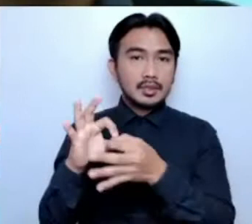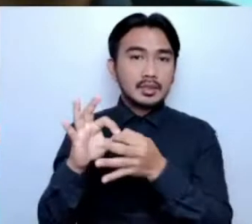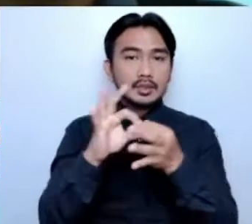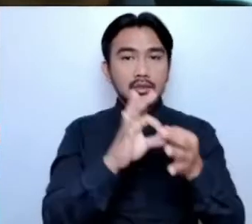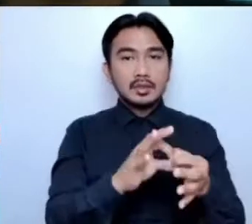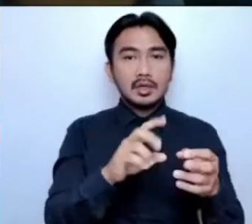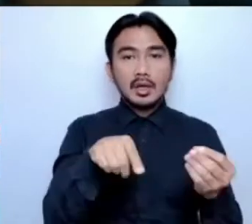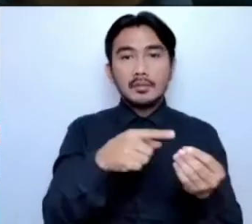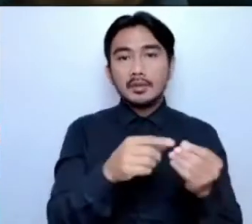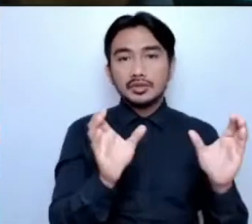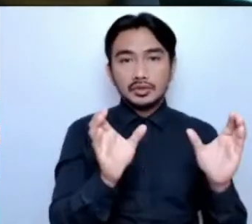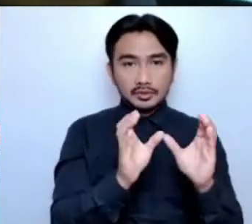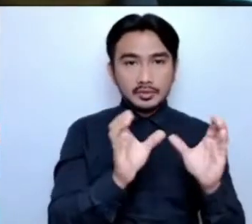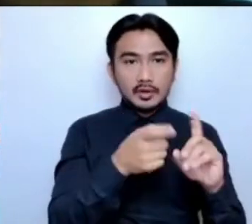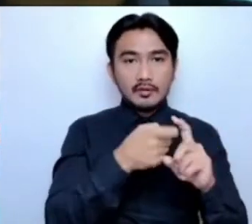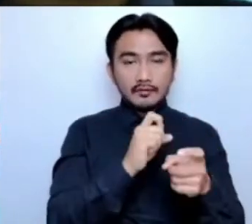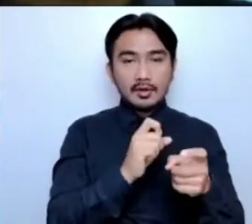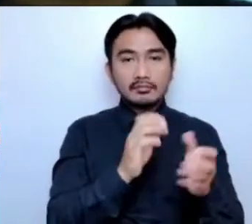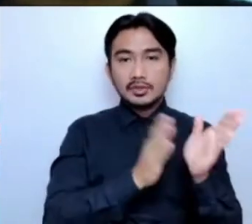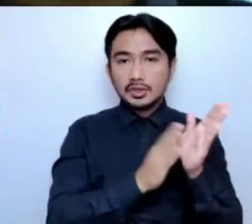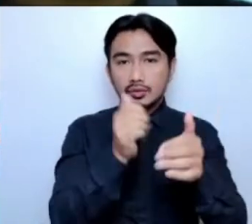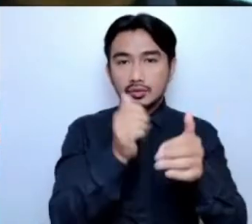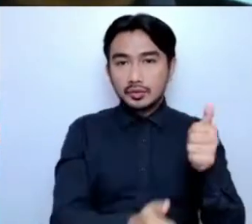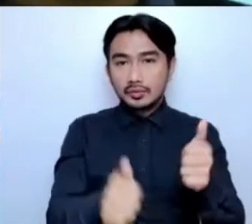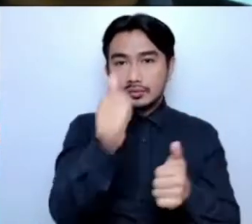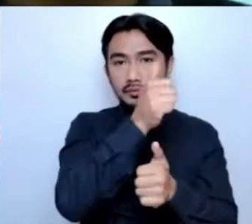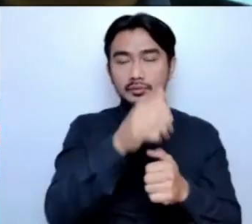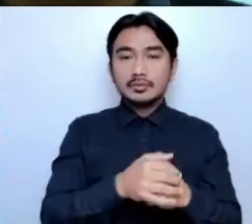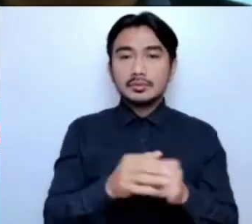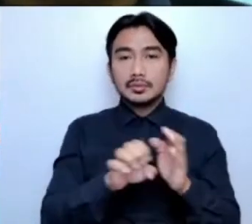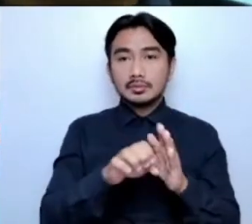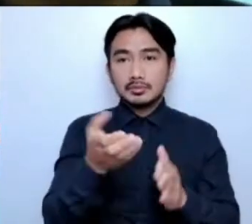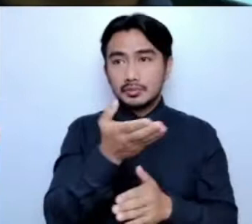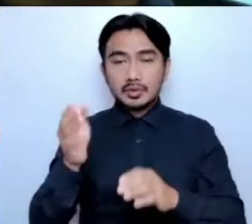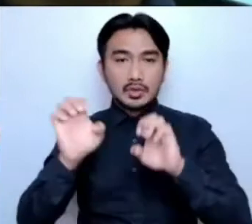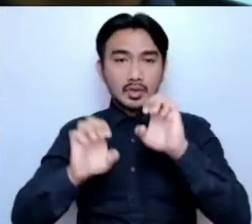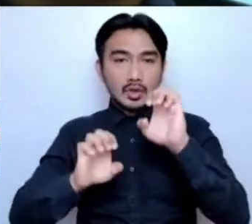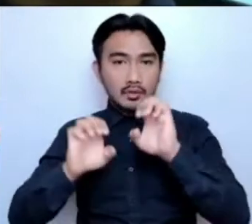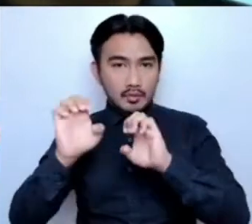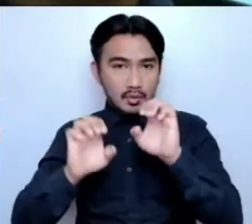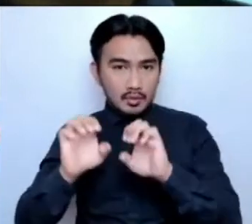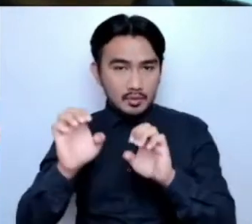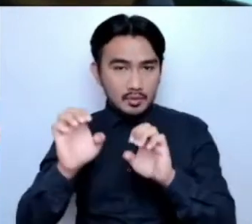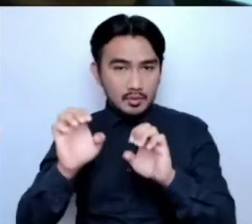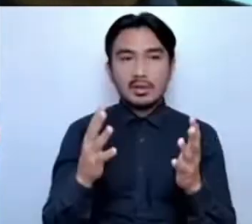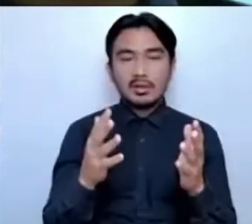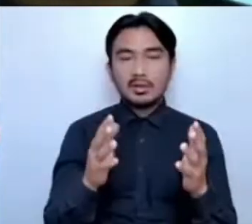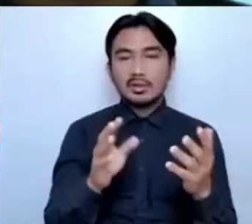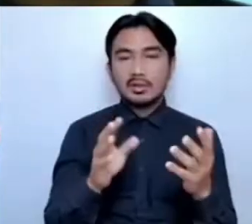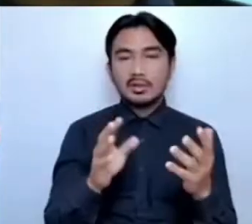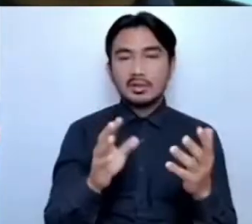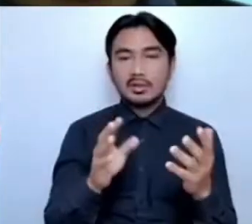head that you, the ratees classes, have no identified learners with